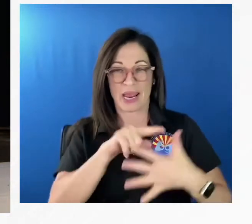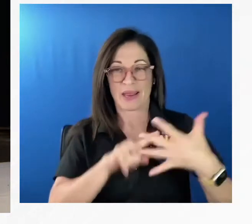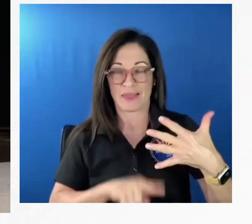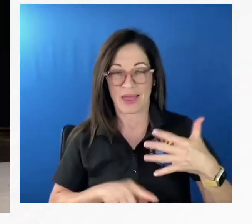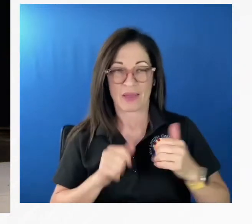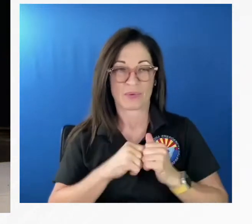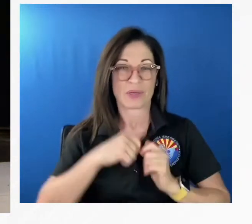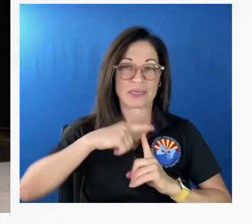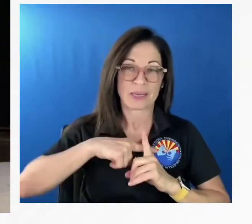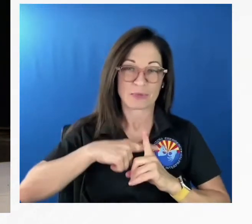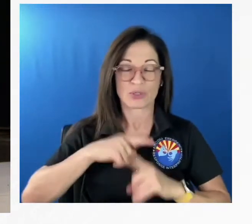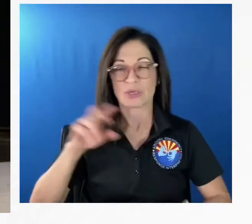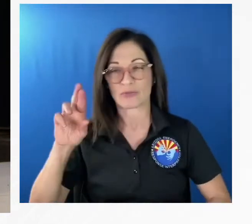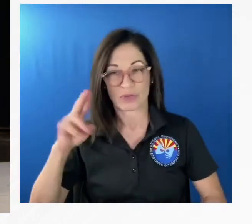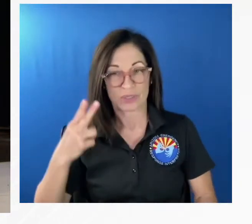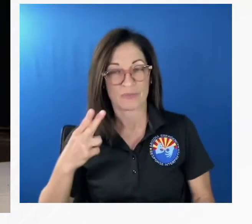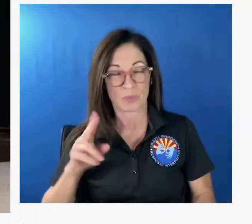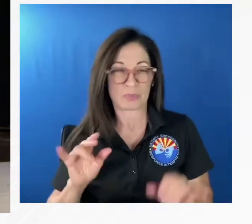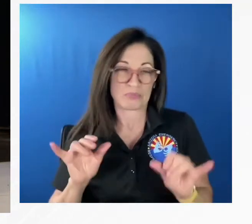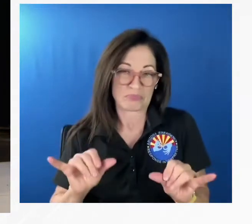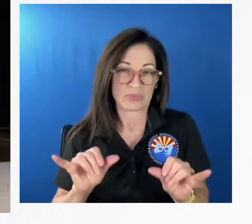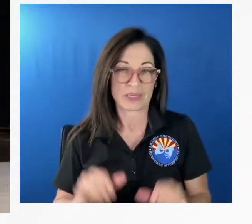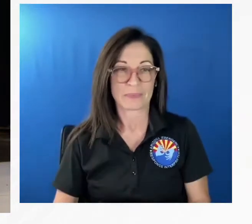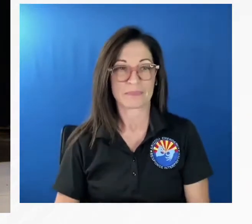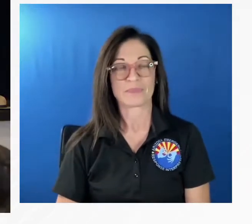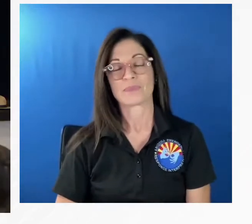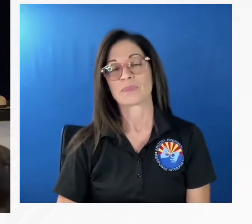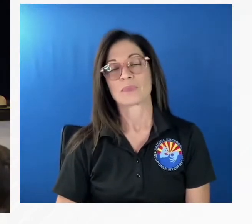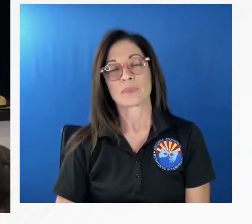and relative humidity. Next slide.